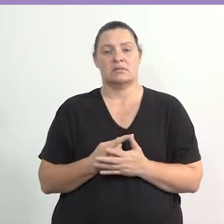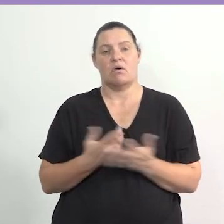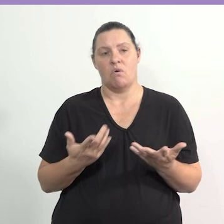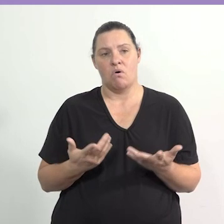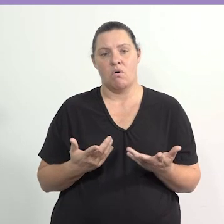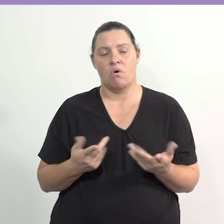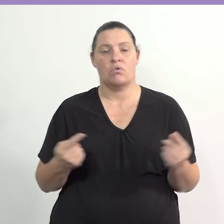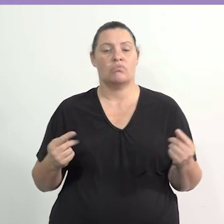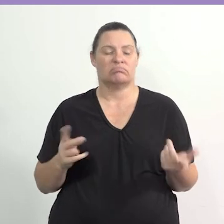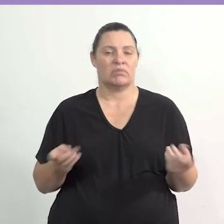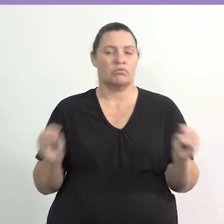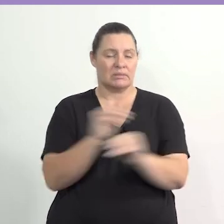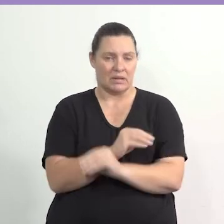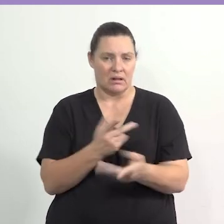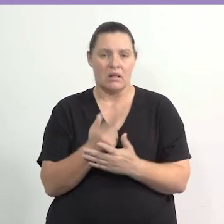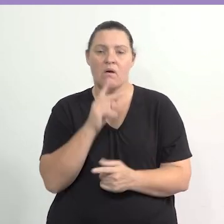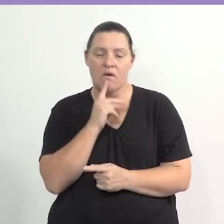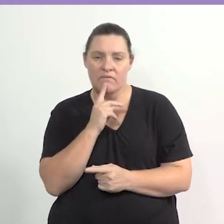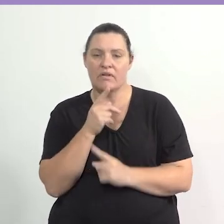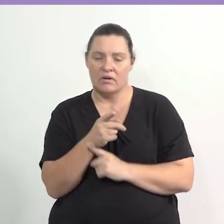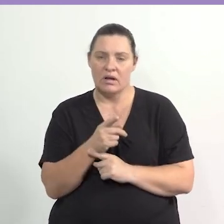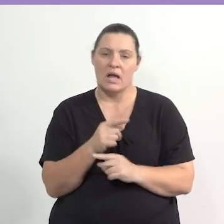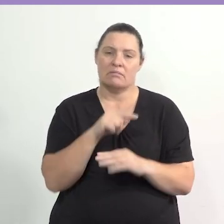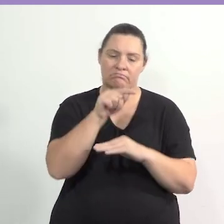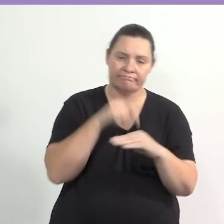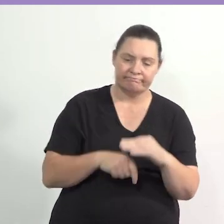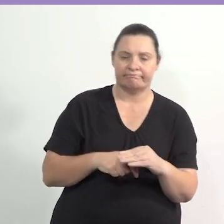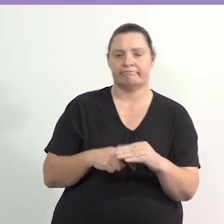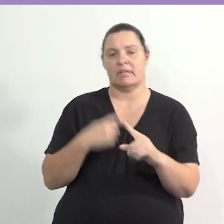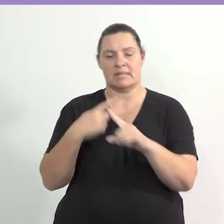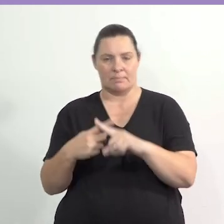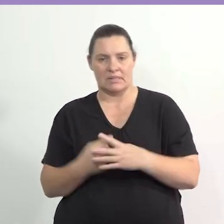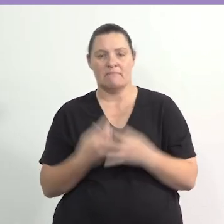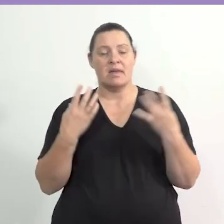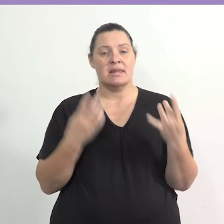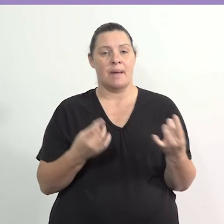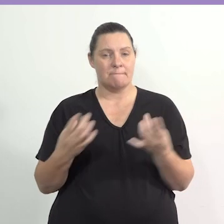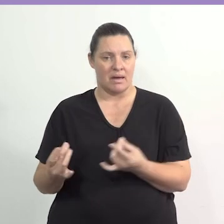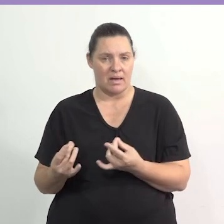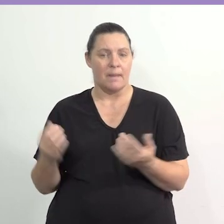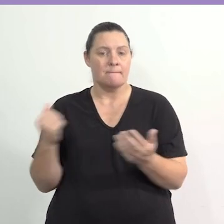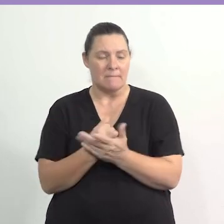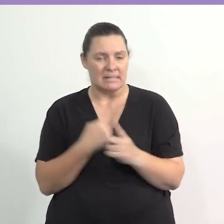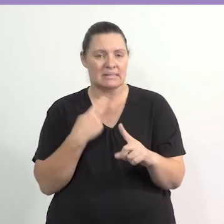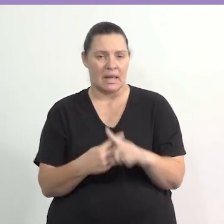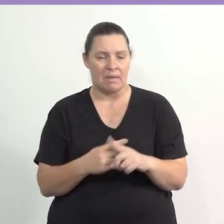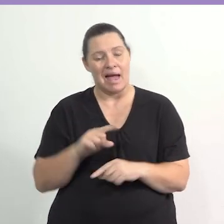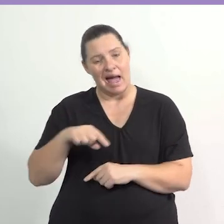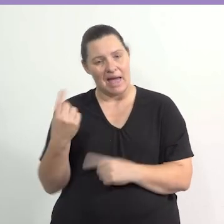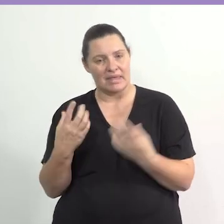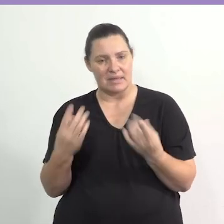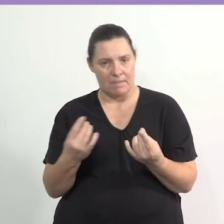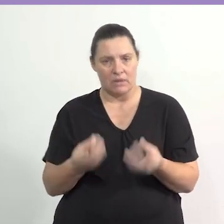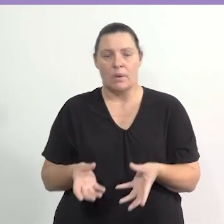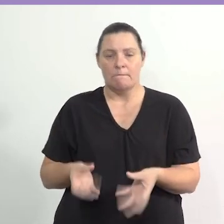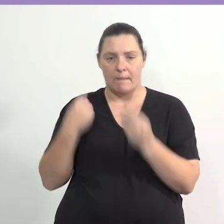multiplicative inverse, or the reciprocal, applies to multiplication and division. It refers to the number that must be multiplied to